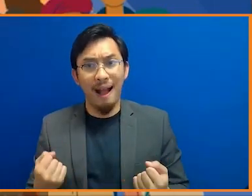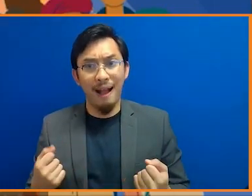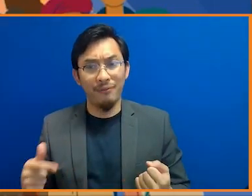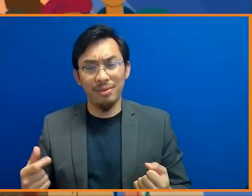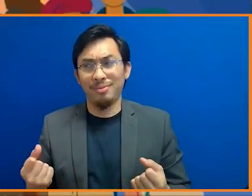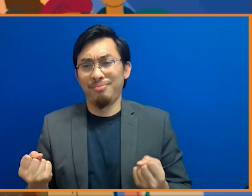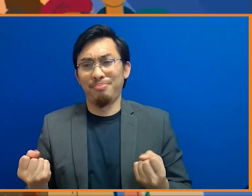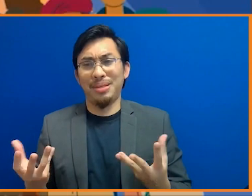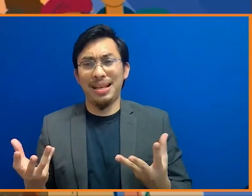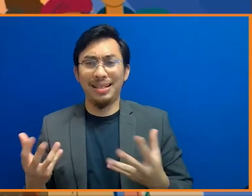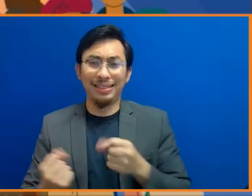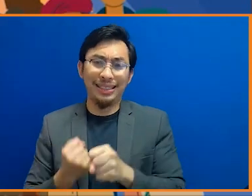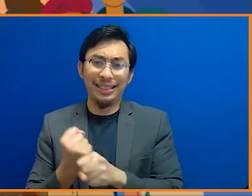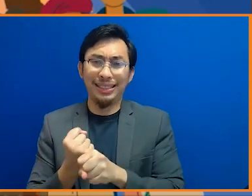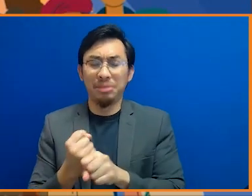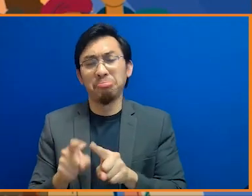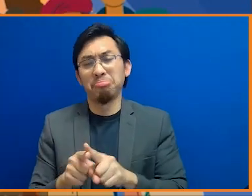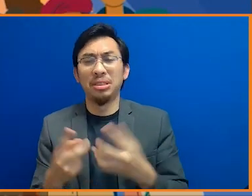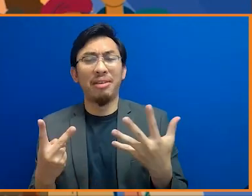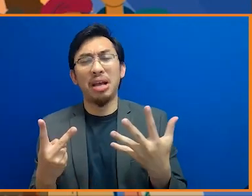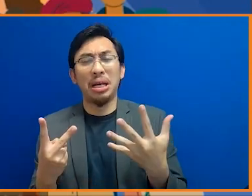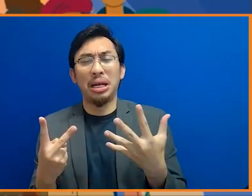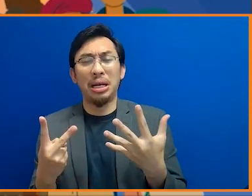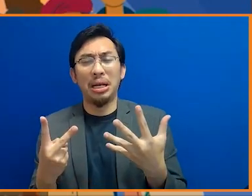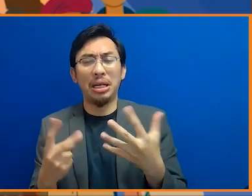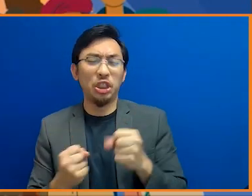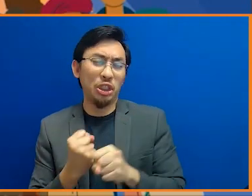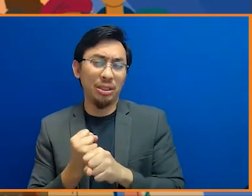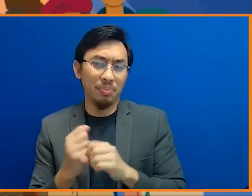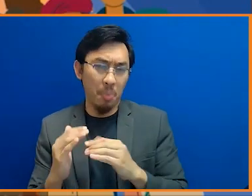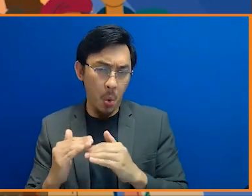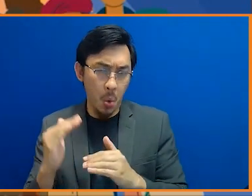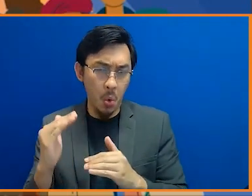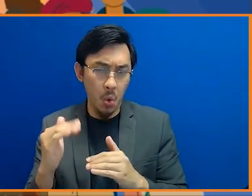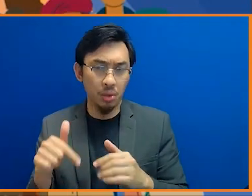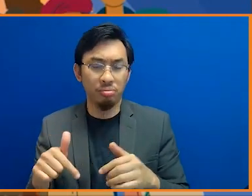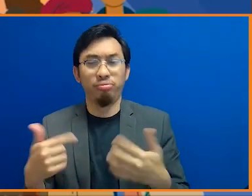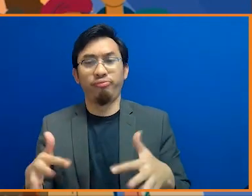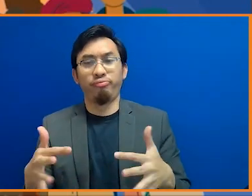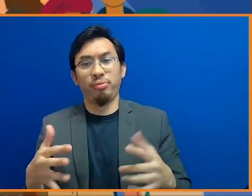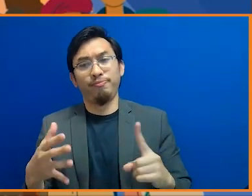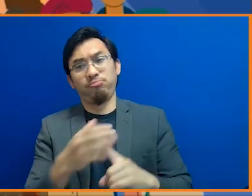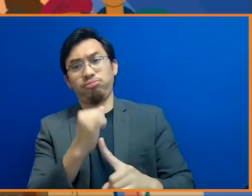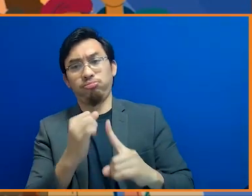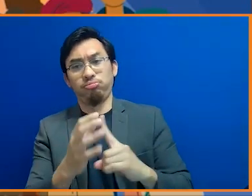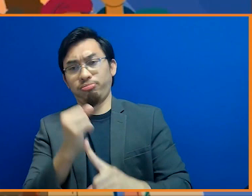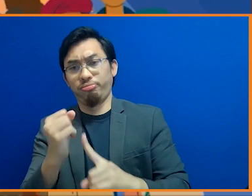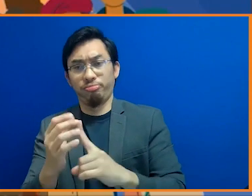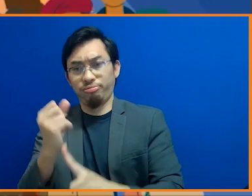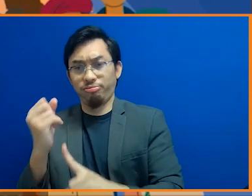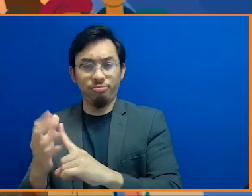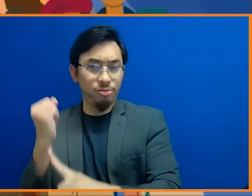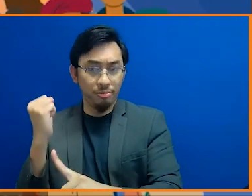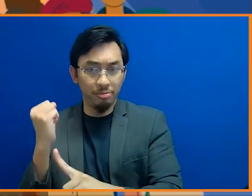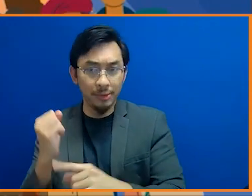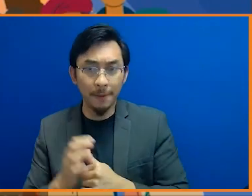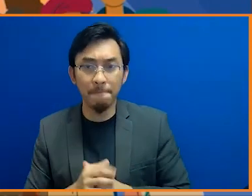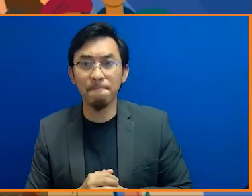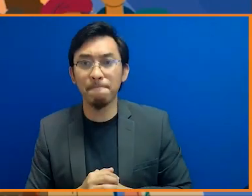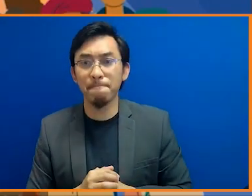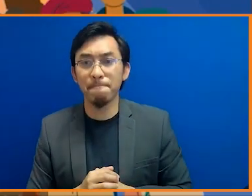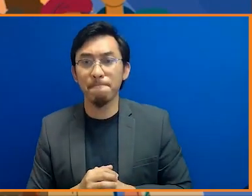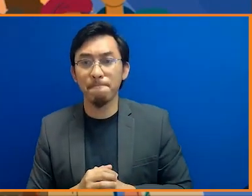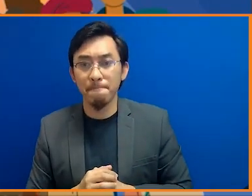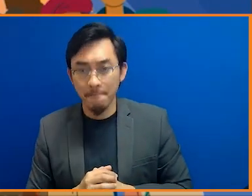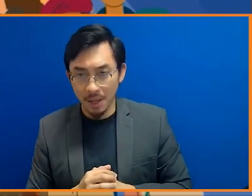have how many years? Like 7 years uh, more to complete the